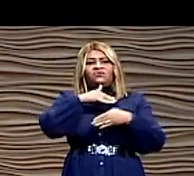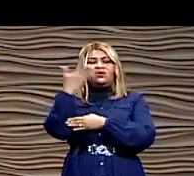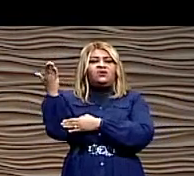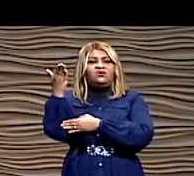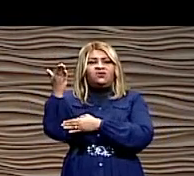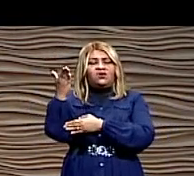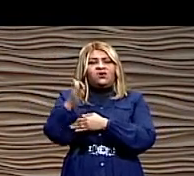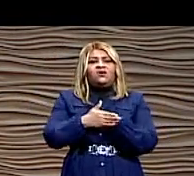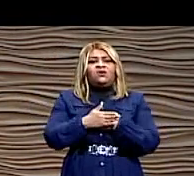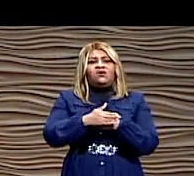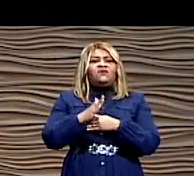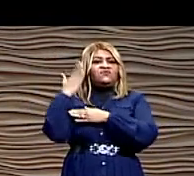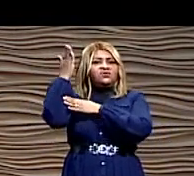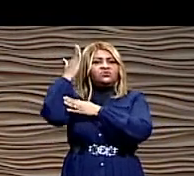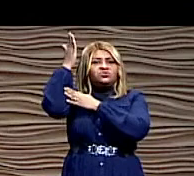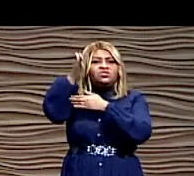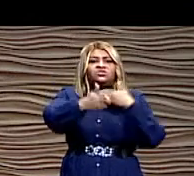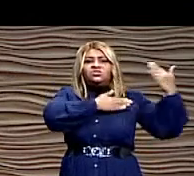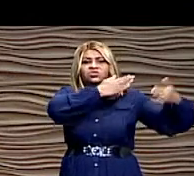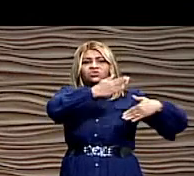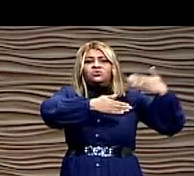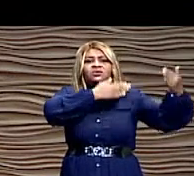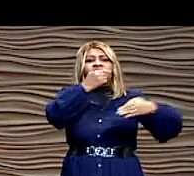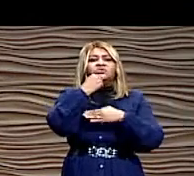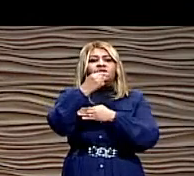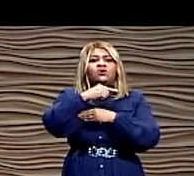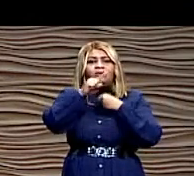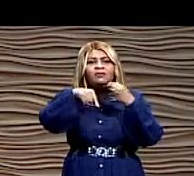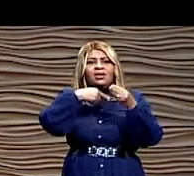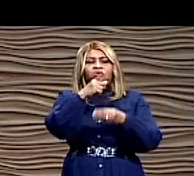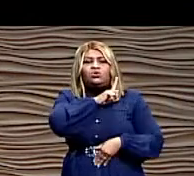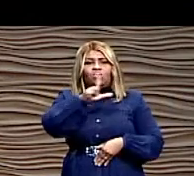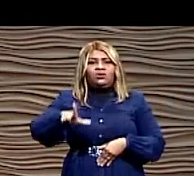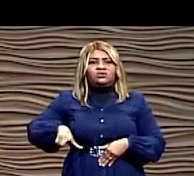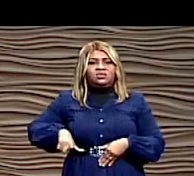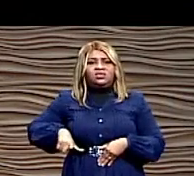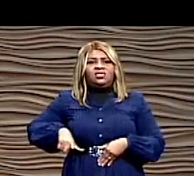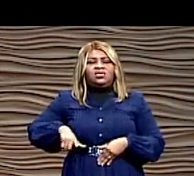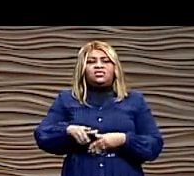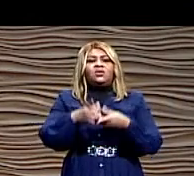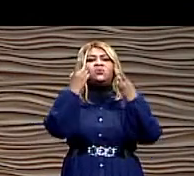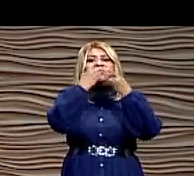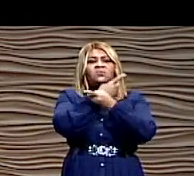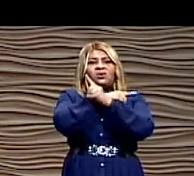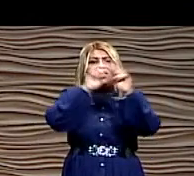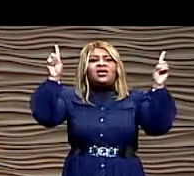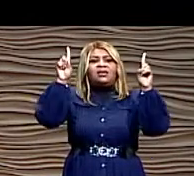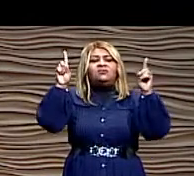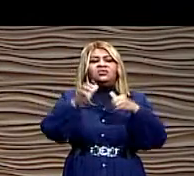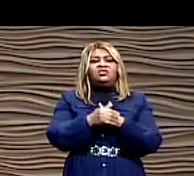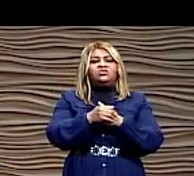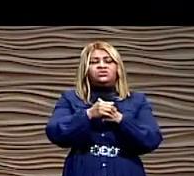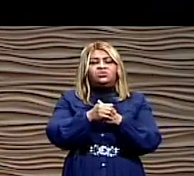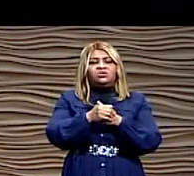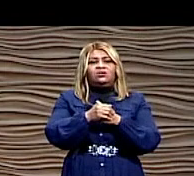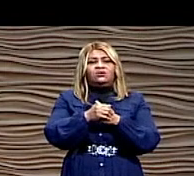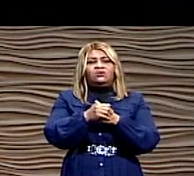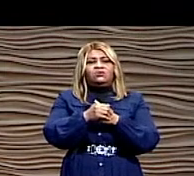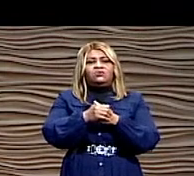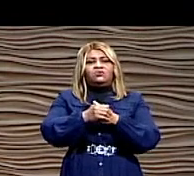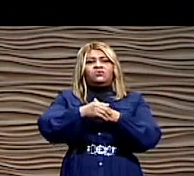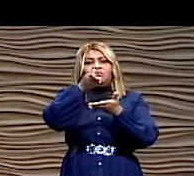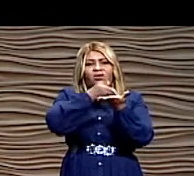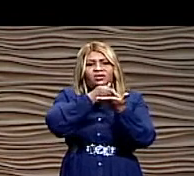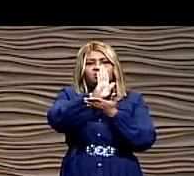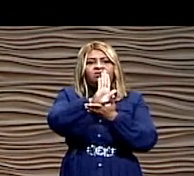Future generations will be told about the Lord. They will proclaim his righteousness, declaring to a